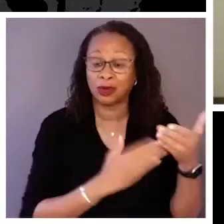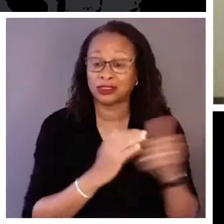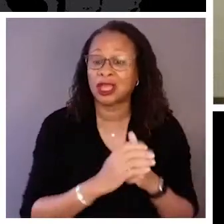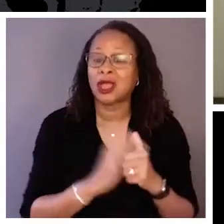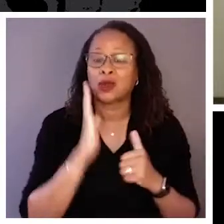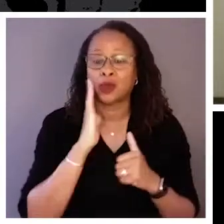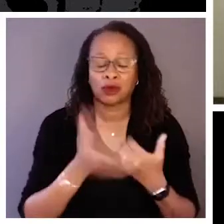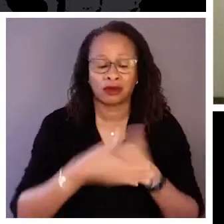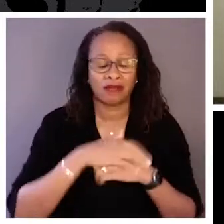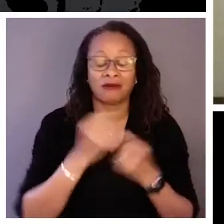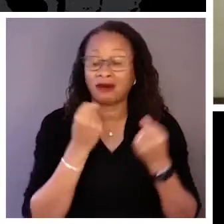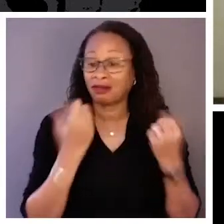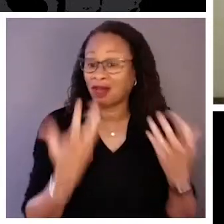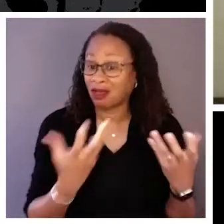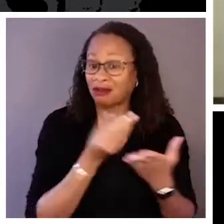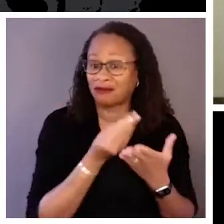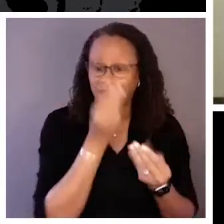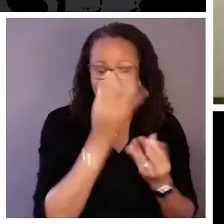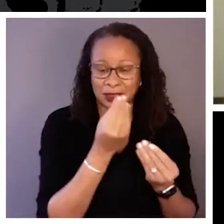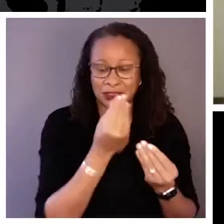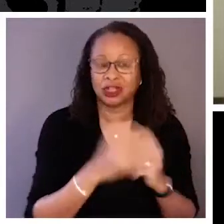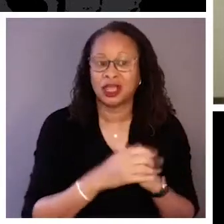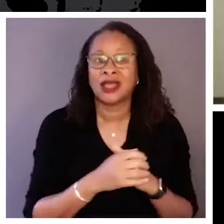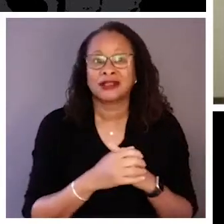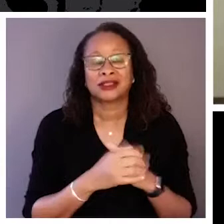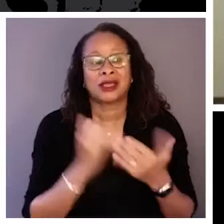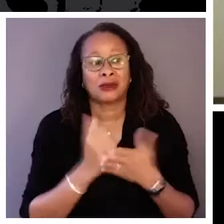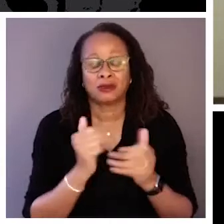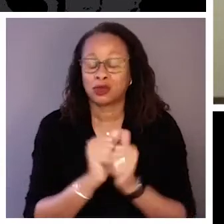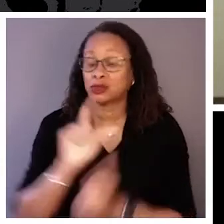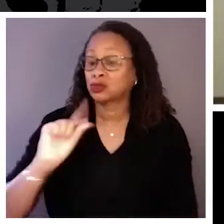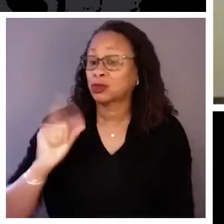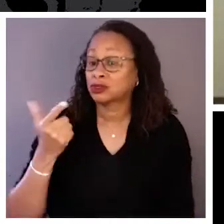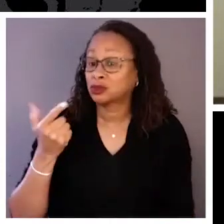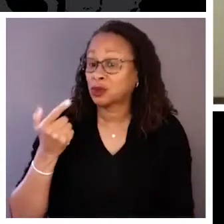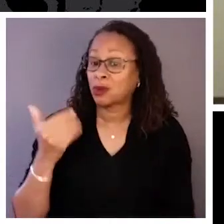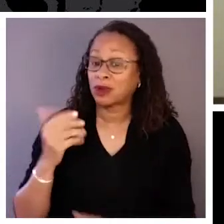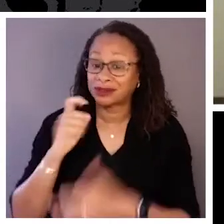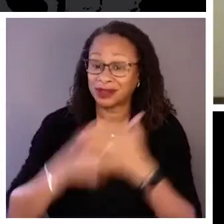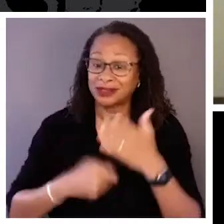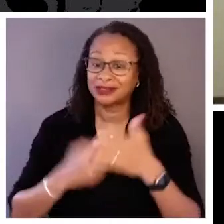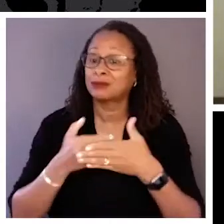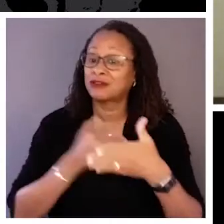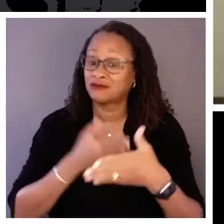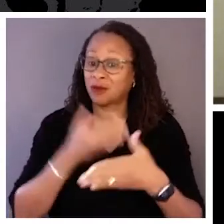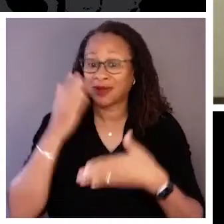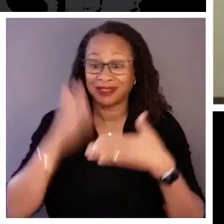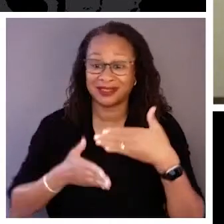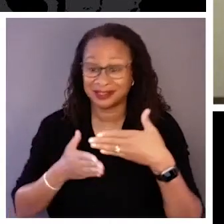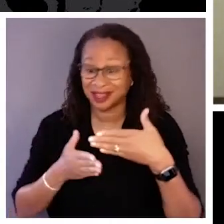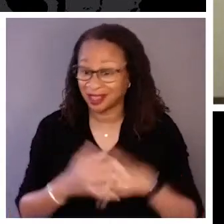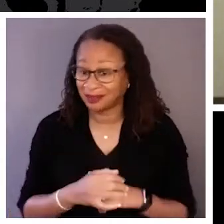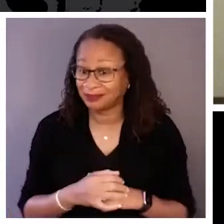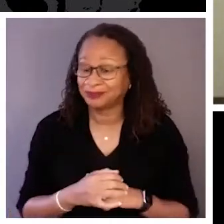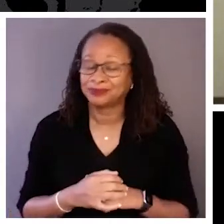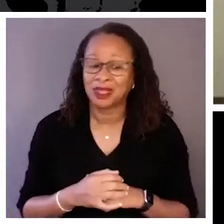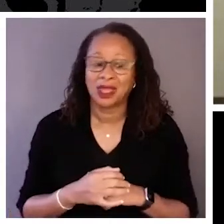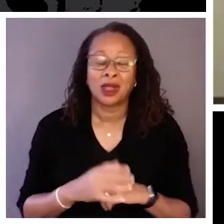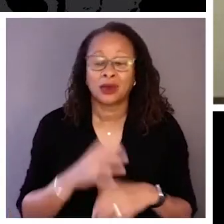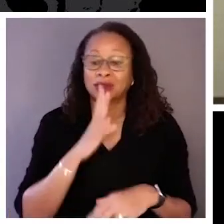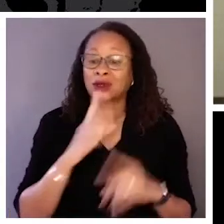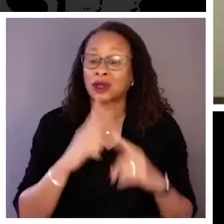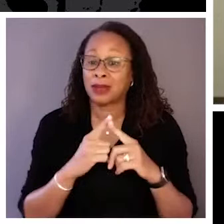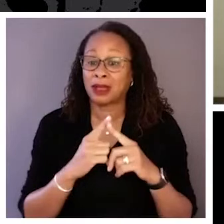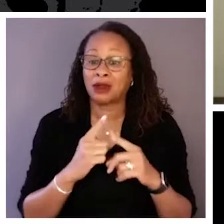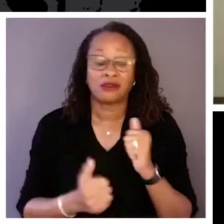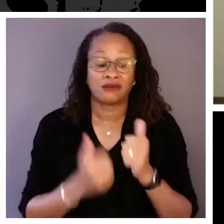of information to help you sort through your 2021 taxes before the filing deadline. We'll cover the four most popular areas people want